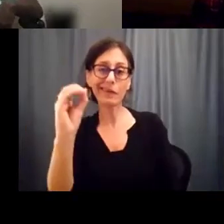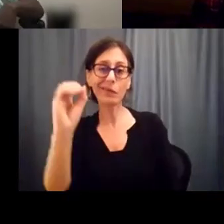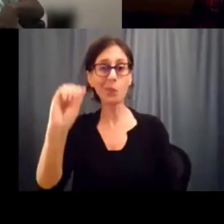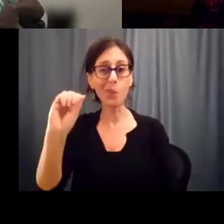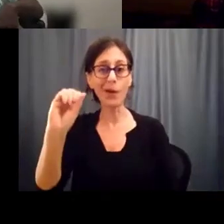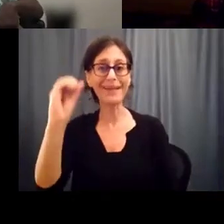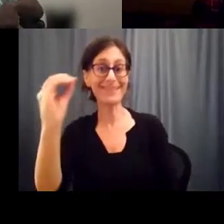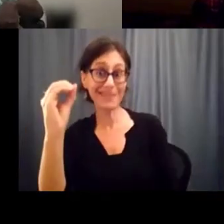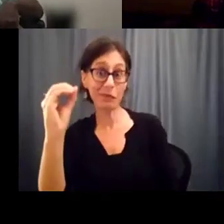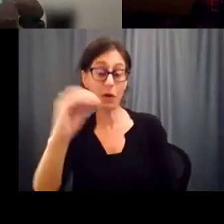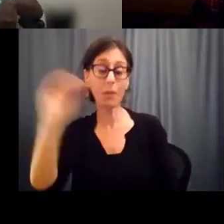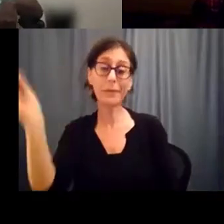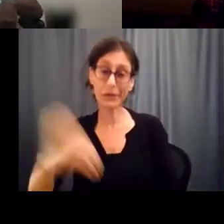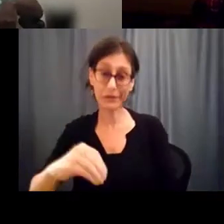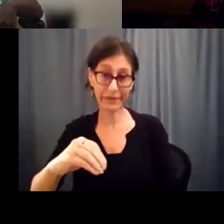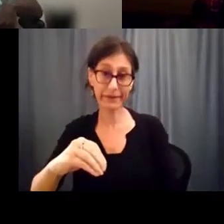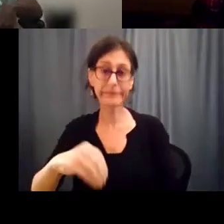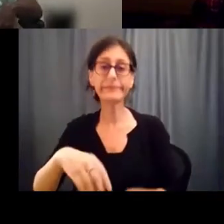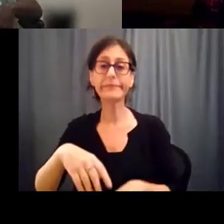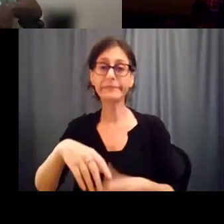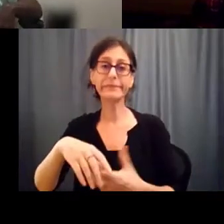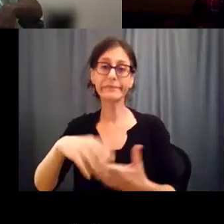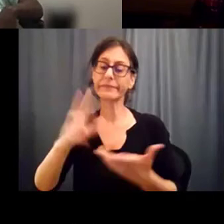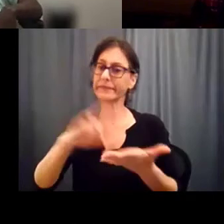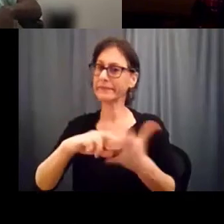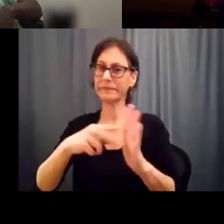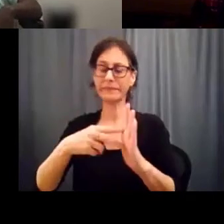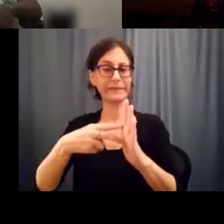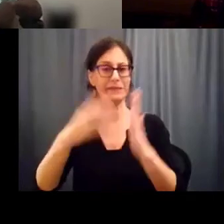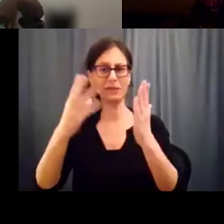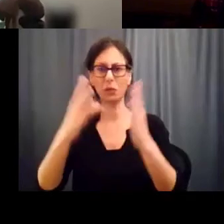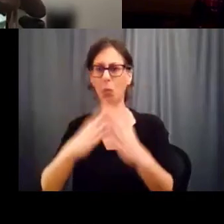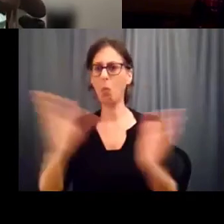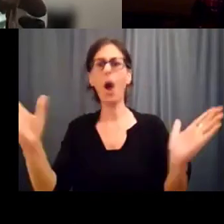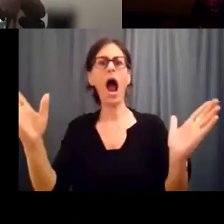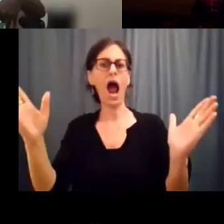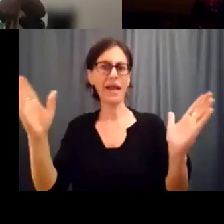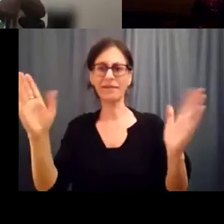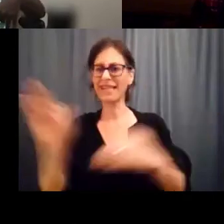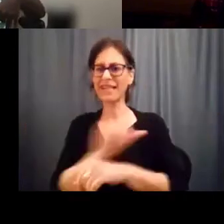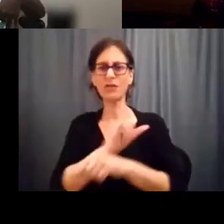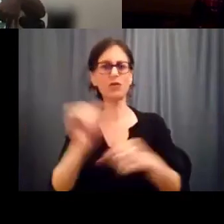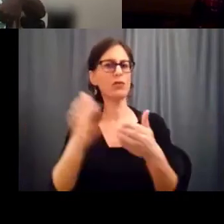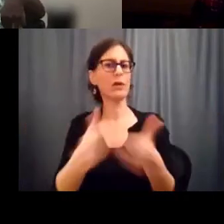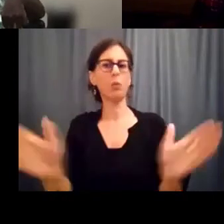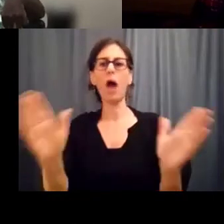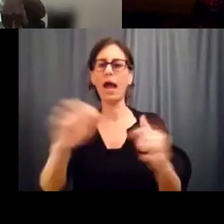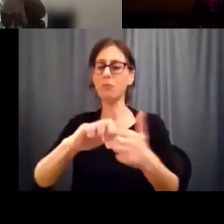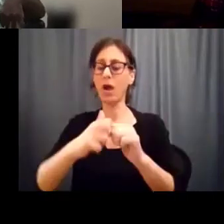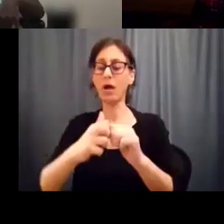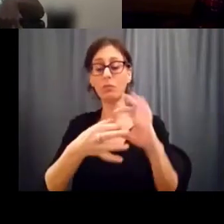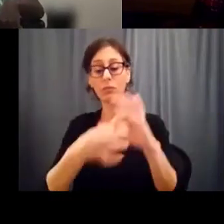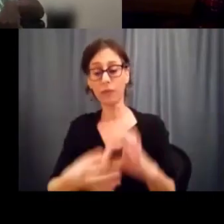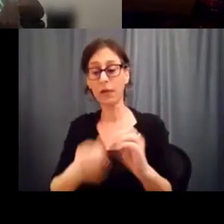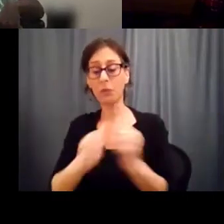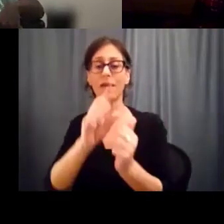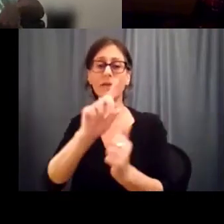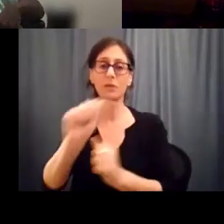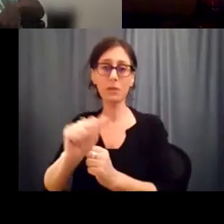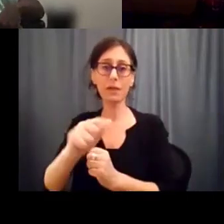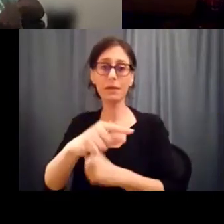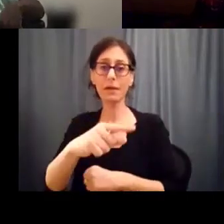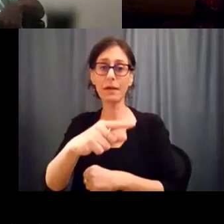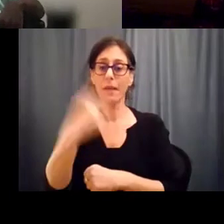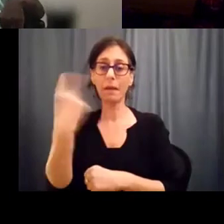0.0%. So it's a wide industry problem, especially when it comes to disability. Black women are